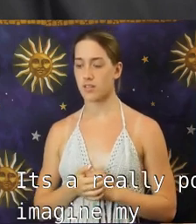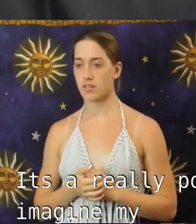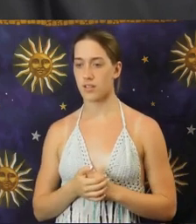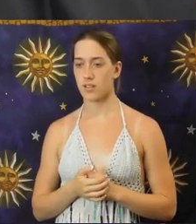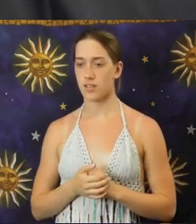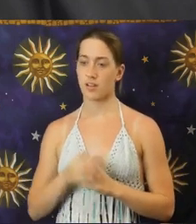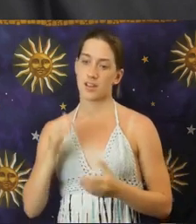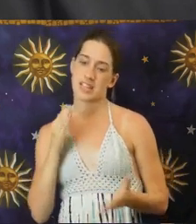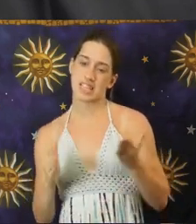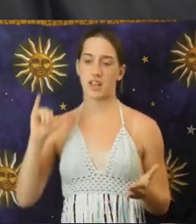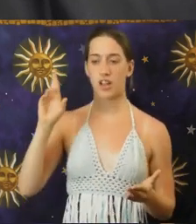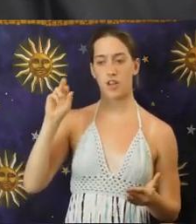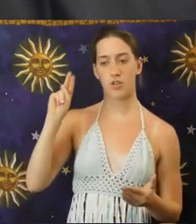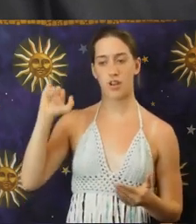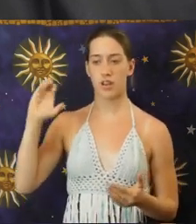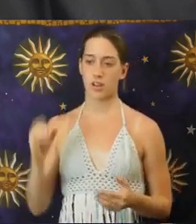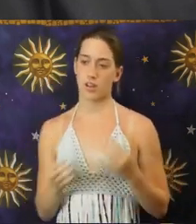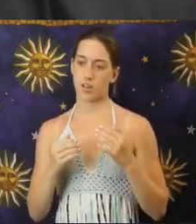imagine my